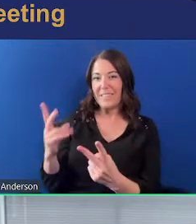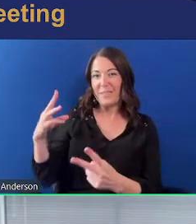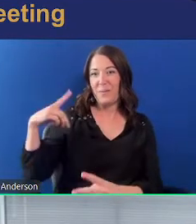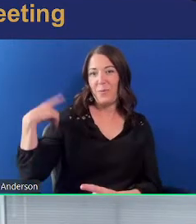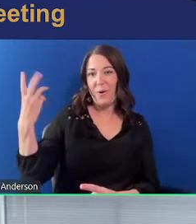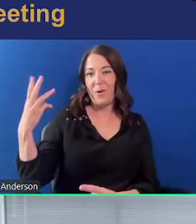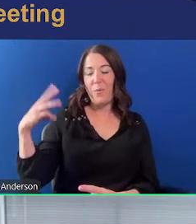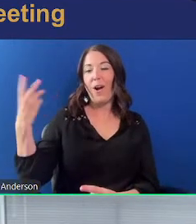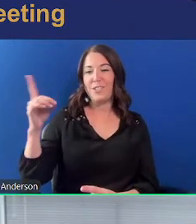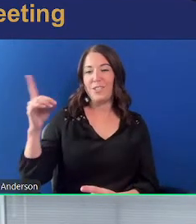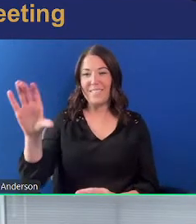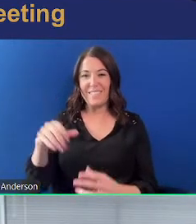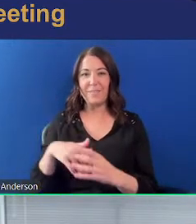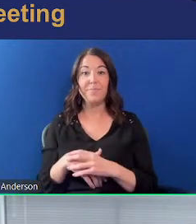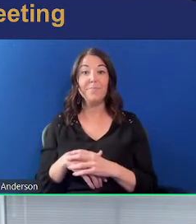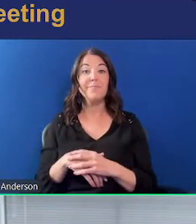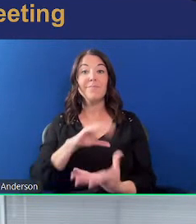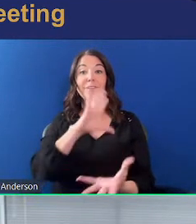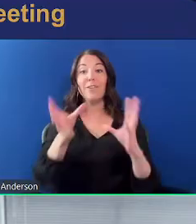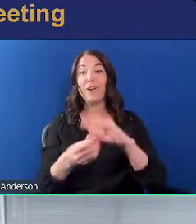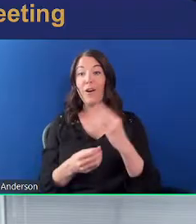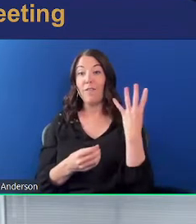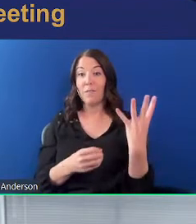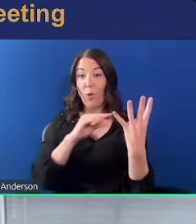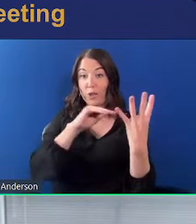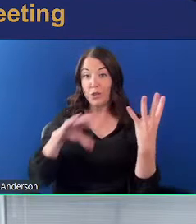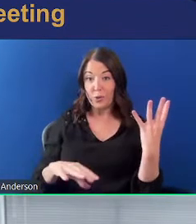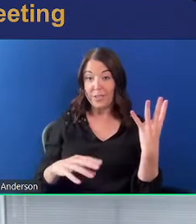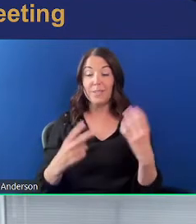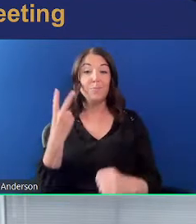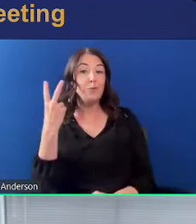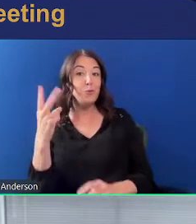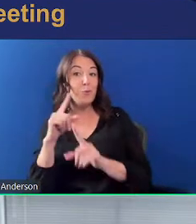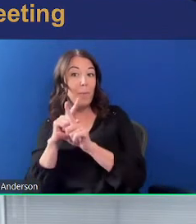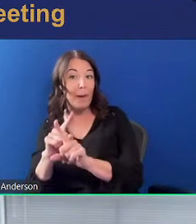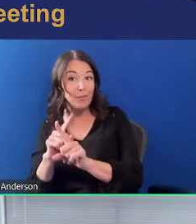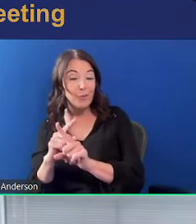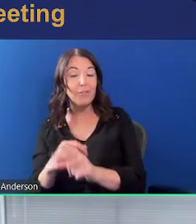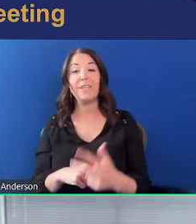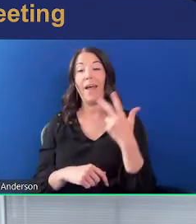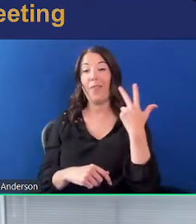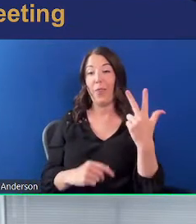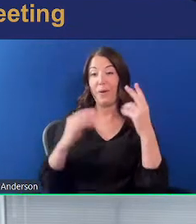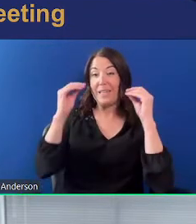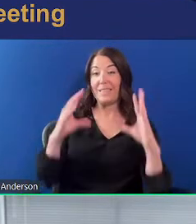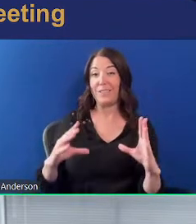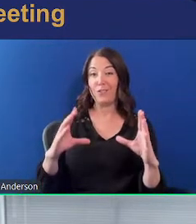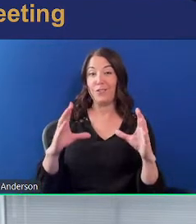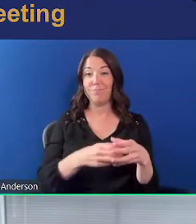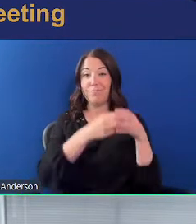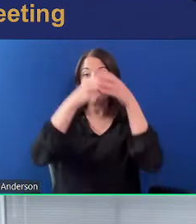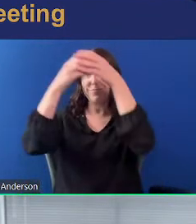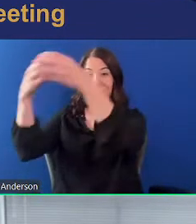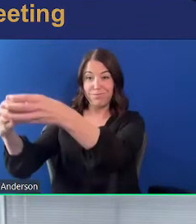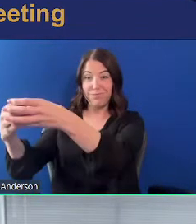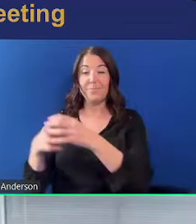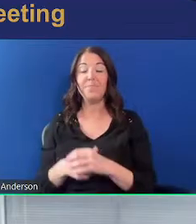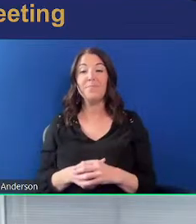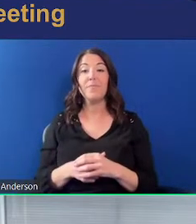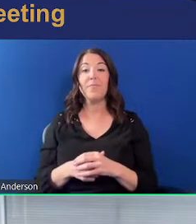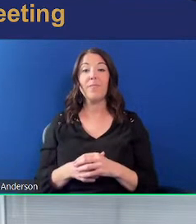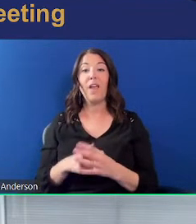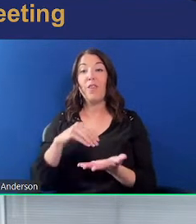D.C. So there are 4 students, 2 mentors, and then 3 teachers that all traveled. Students spent